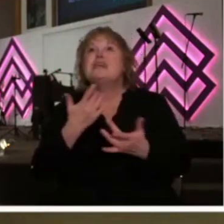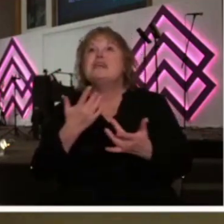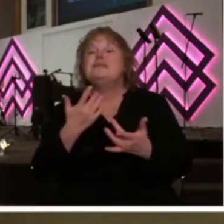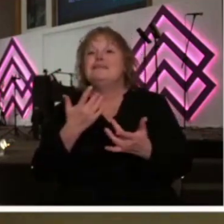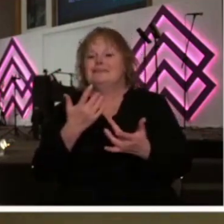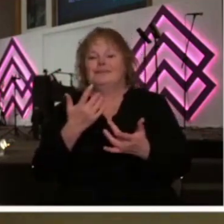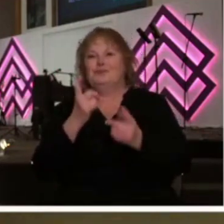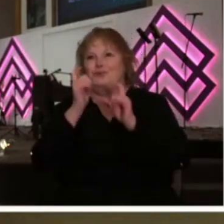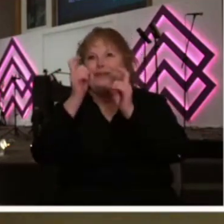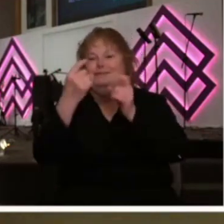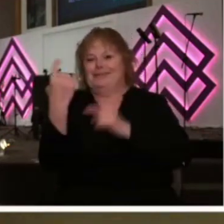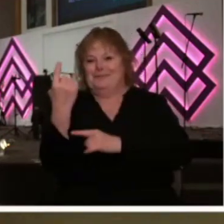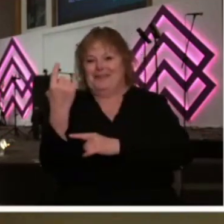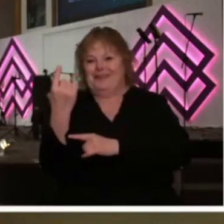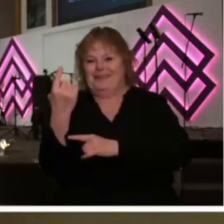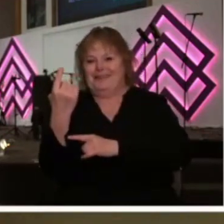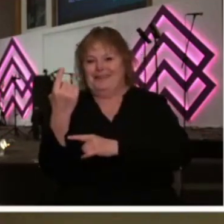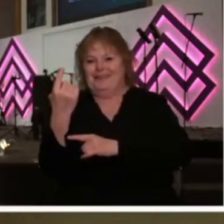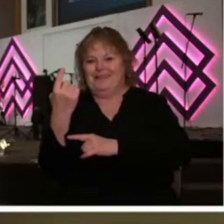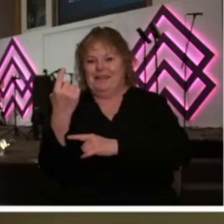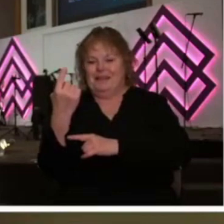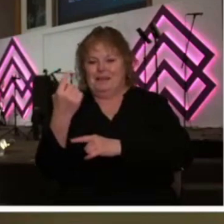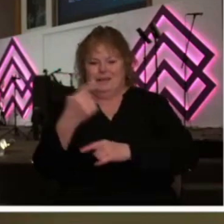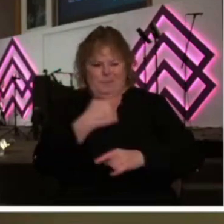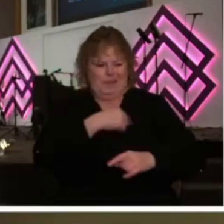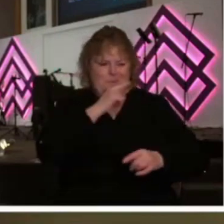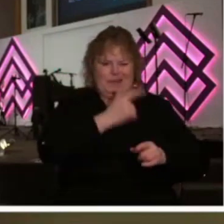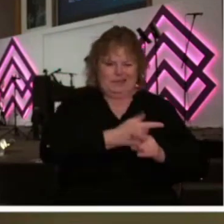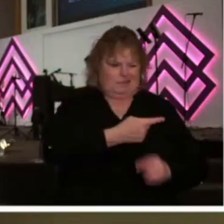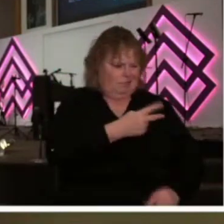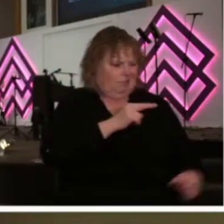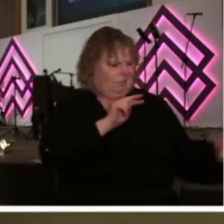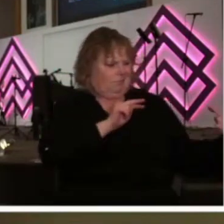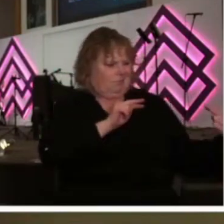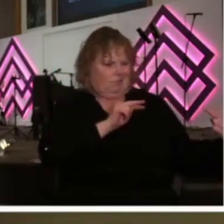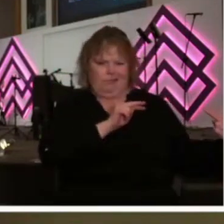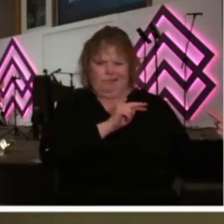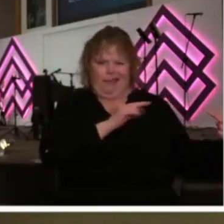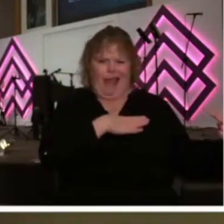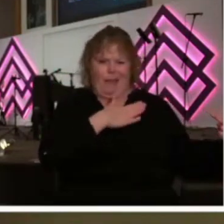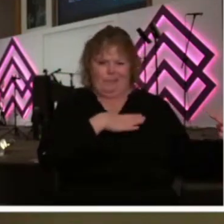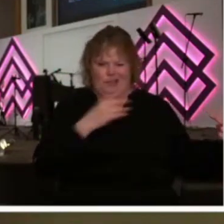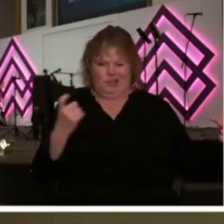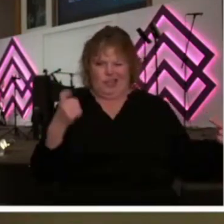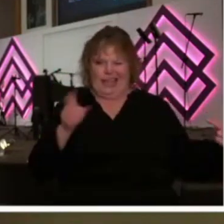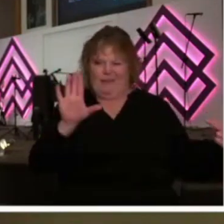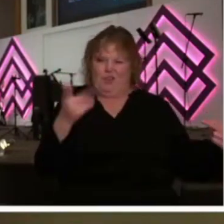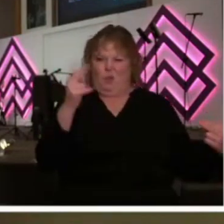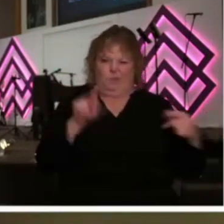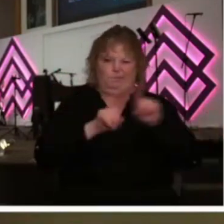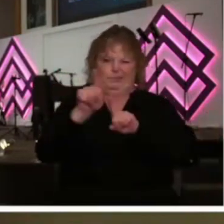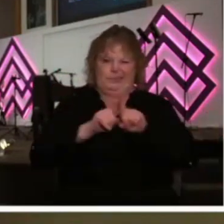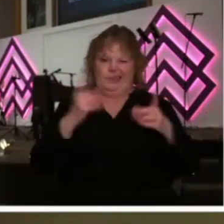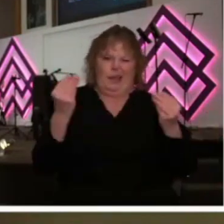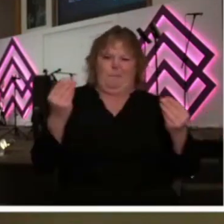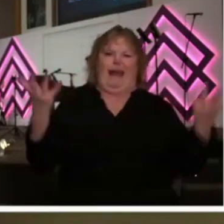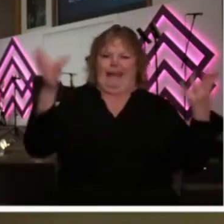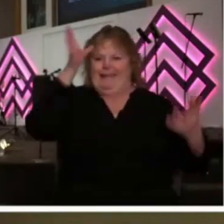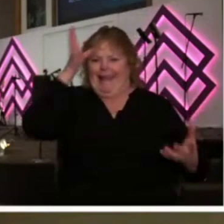participate. Joy and I are sitting there going, how can you be so happy? She gave you your own